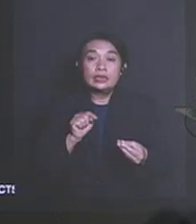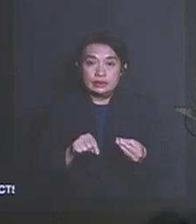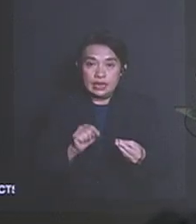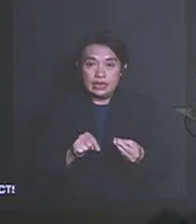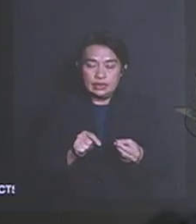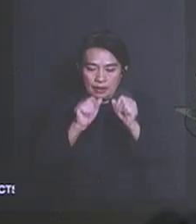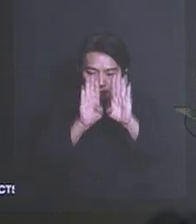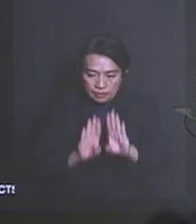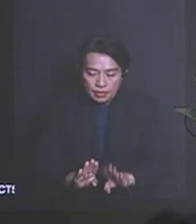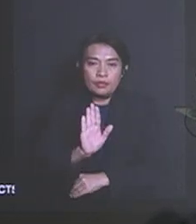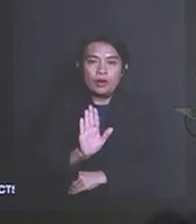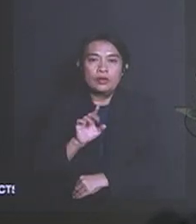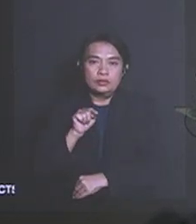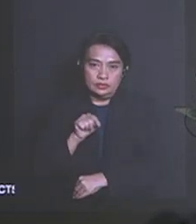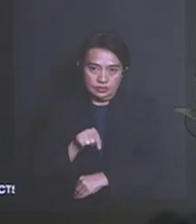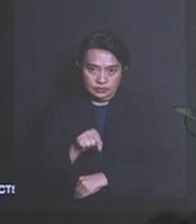diverse. The